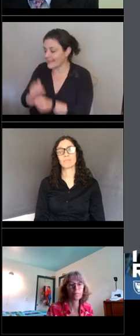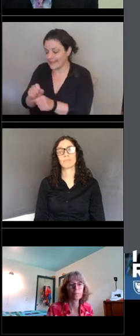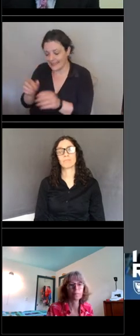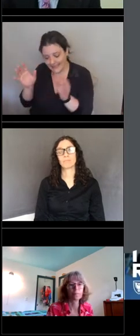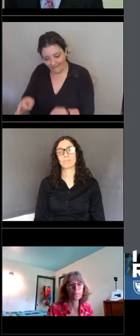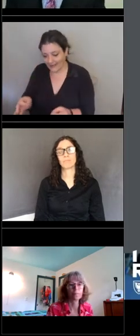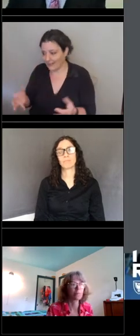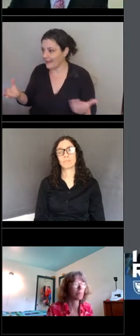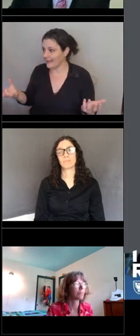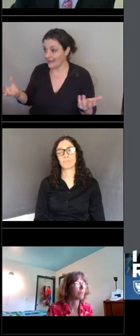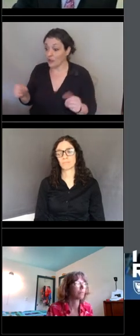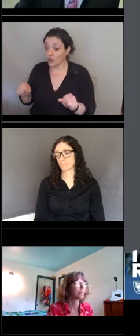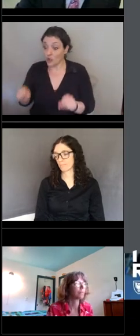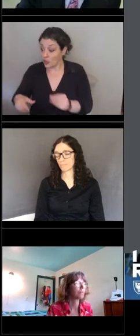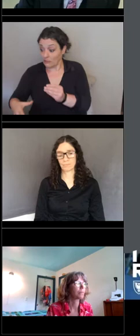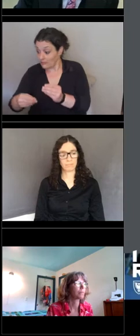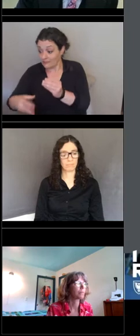to mine